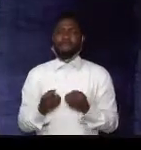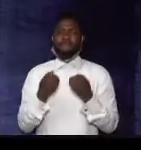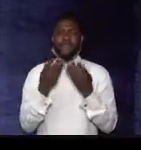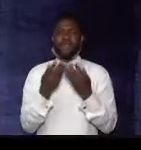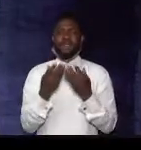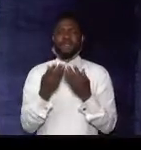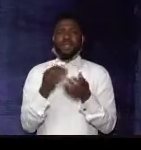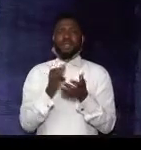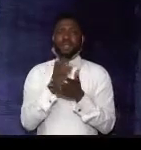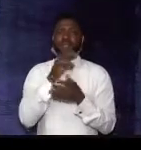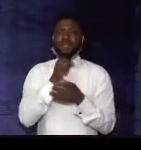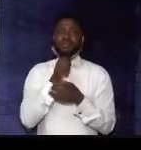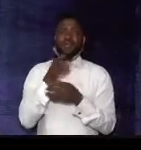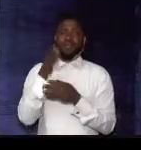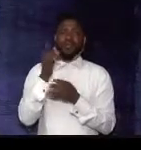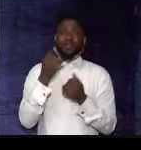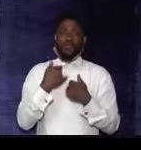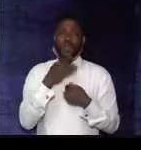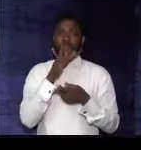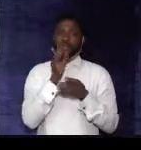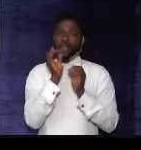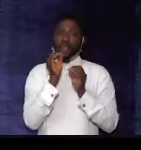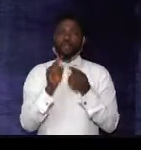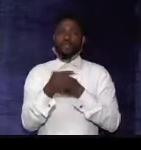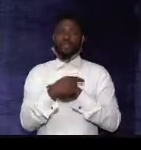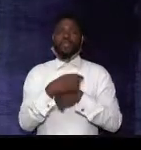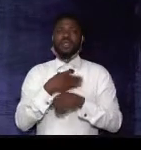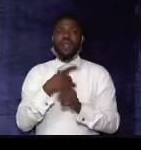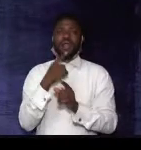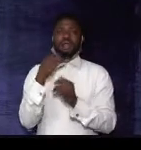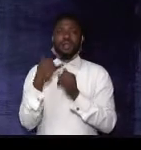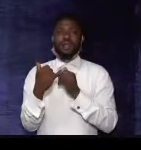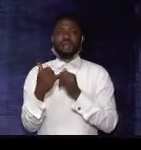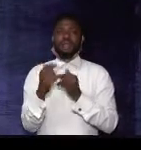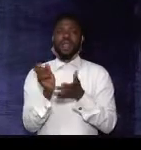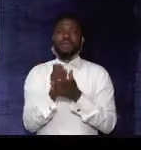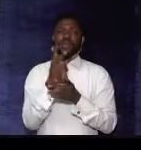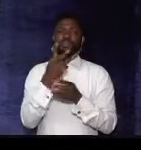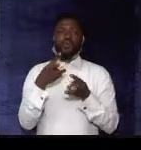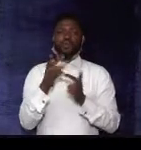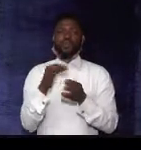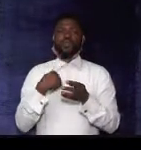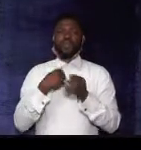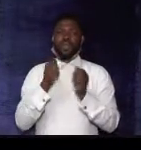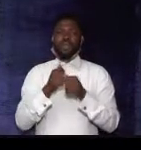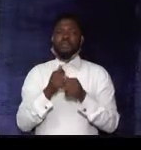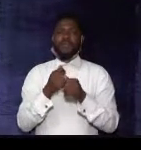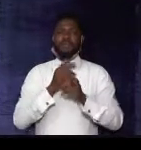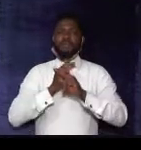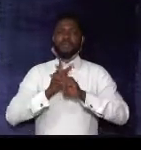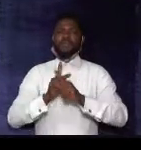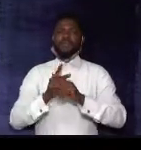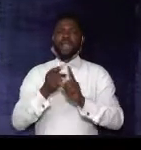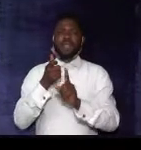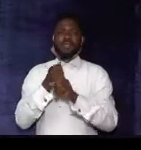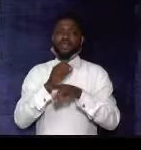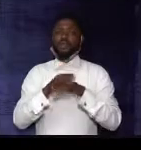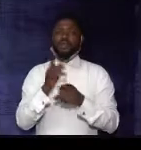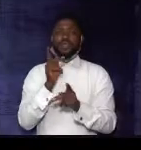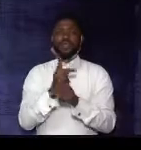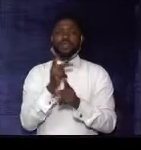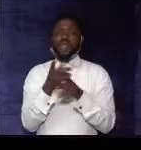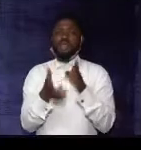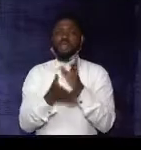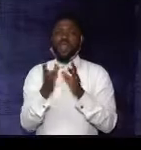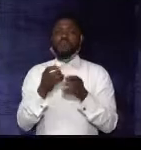have many that are not listed there that you have been taught today. And lastly, write any 2 ways we can prevent accidents. Do